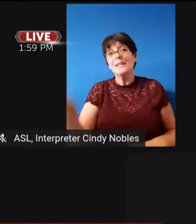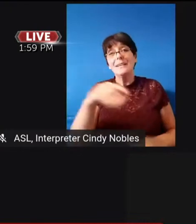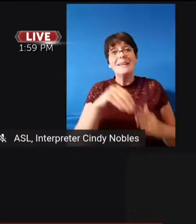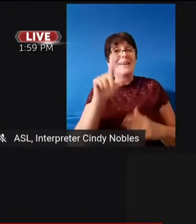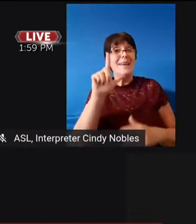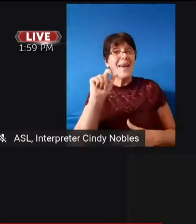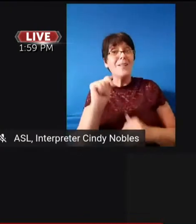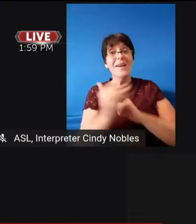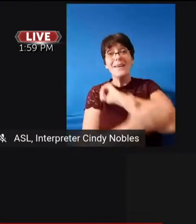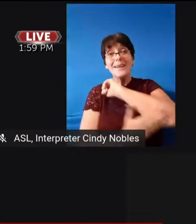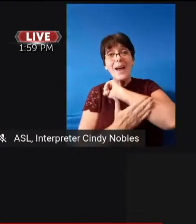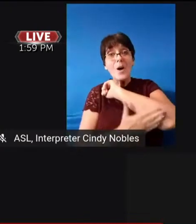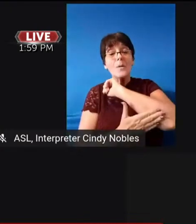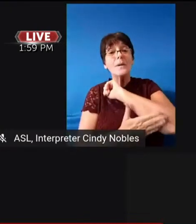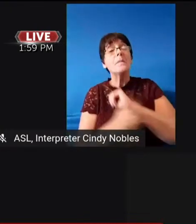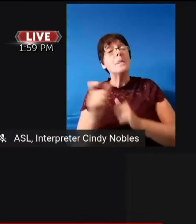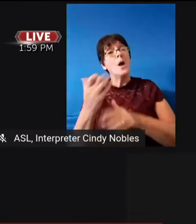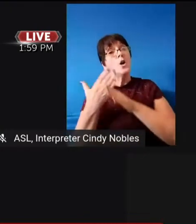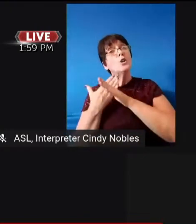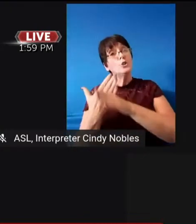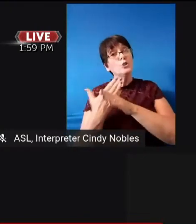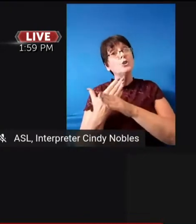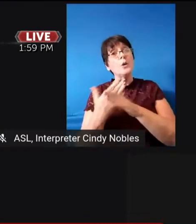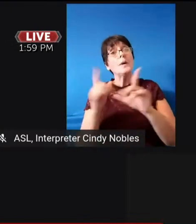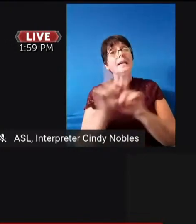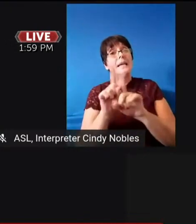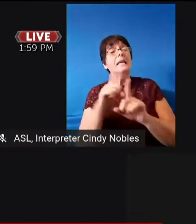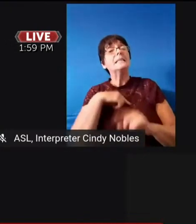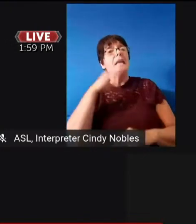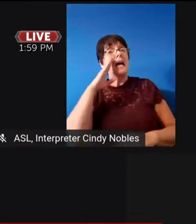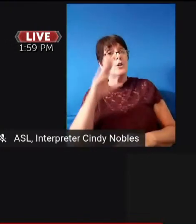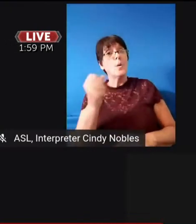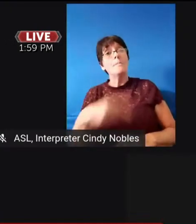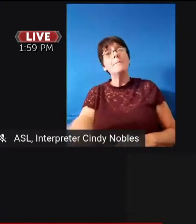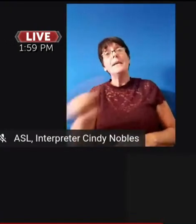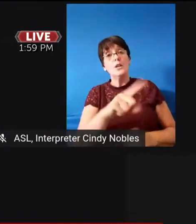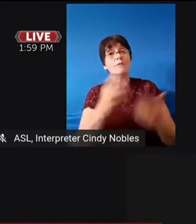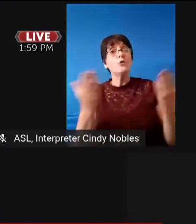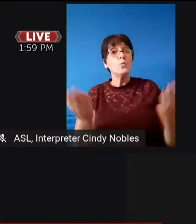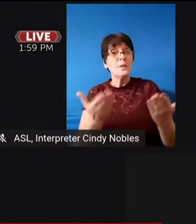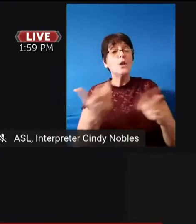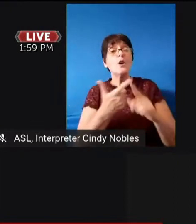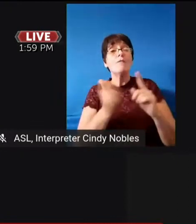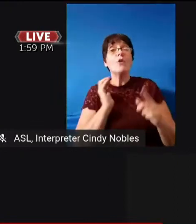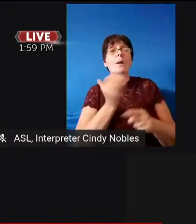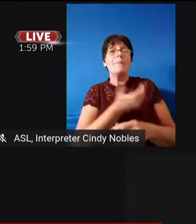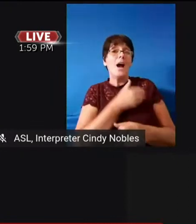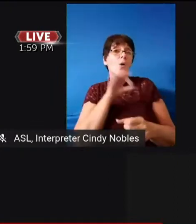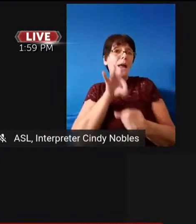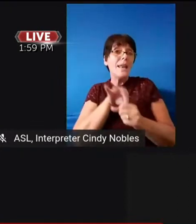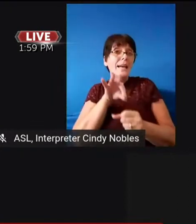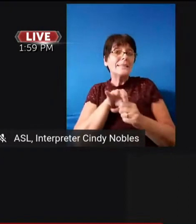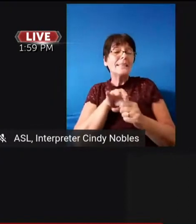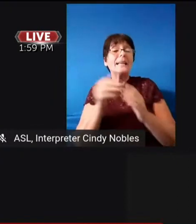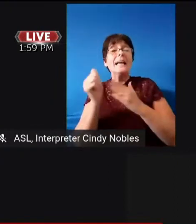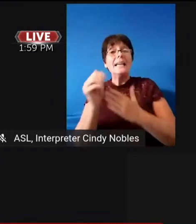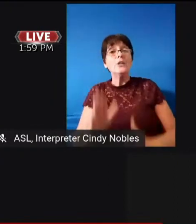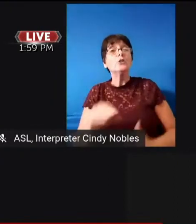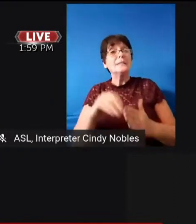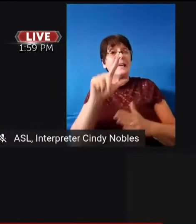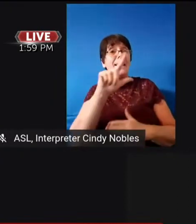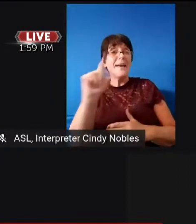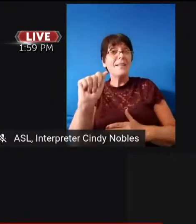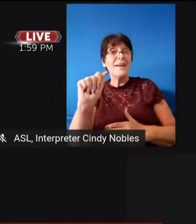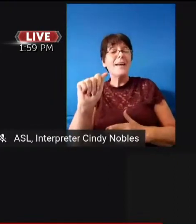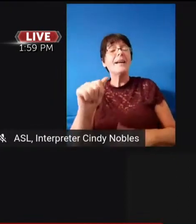Angeles County are sharing. And as I know many of you hear from our elected leaders in LA County as well. So I